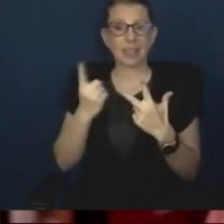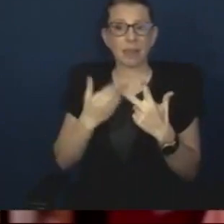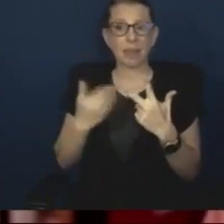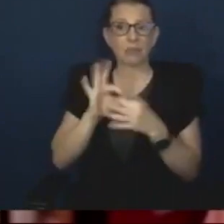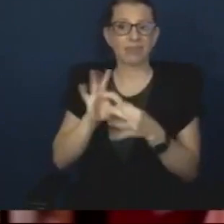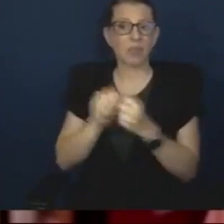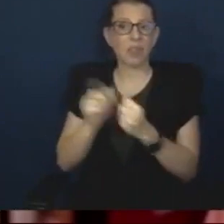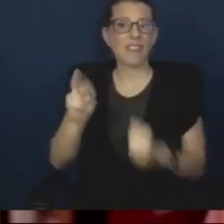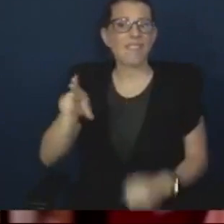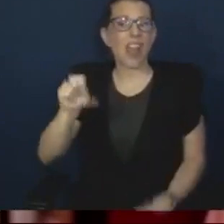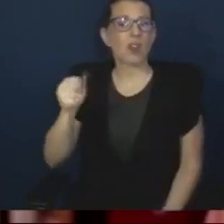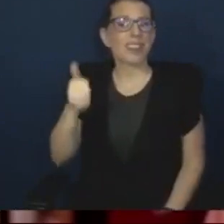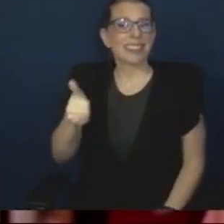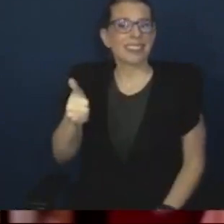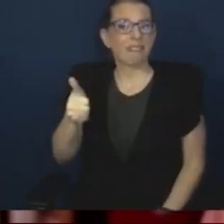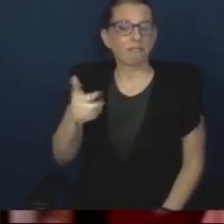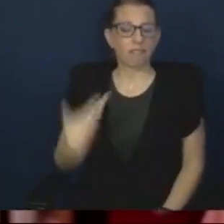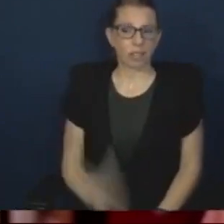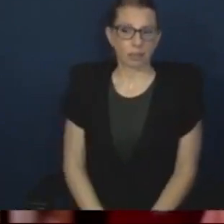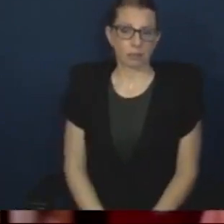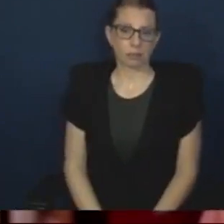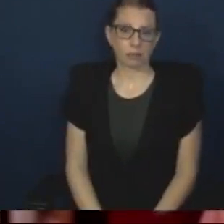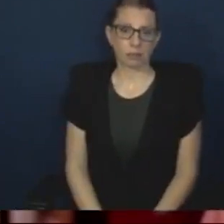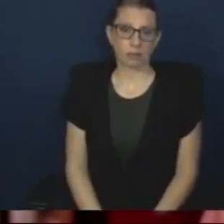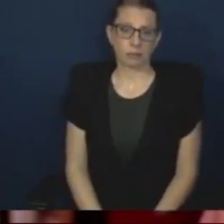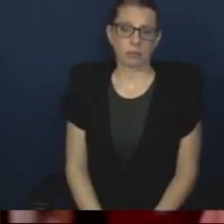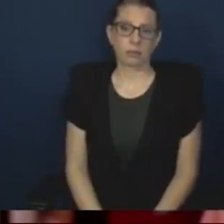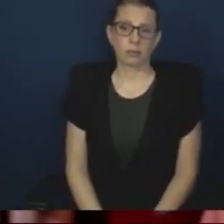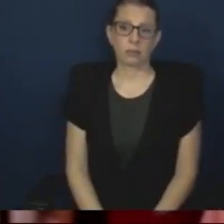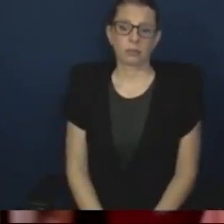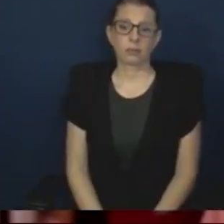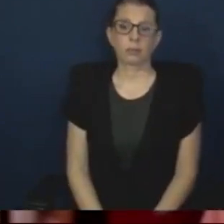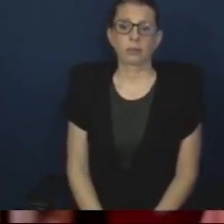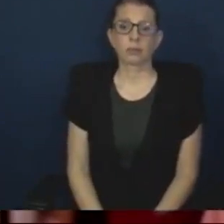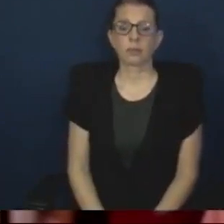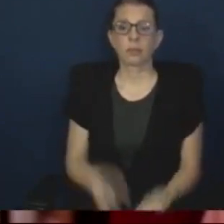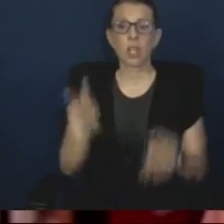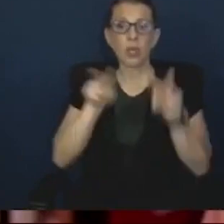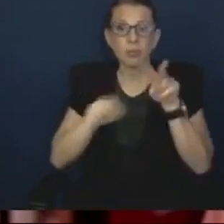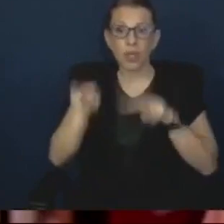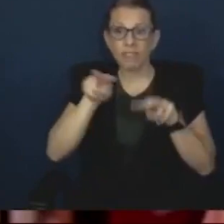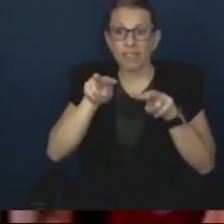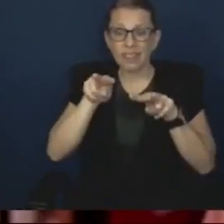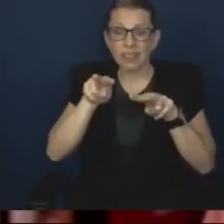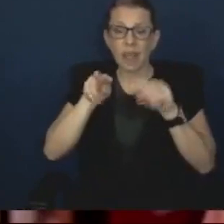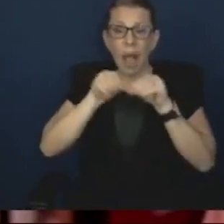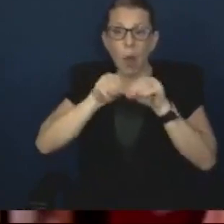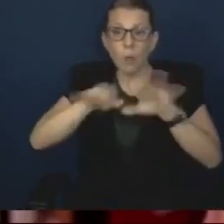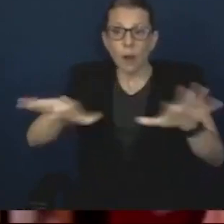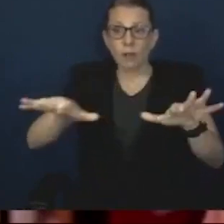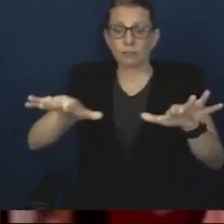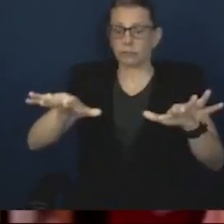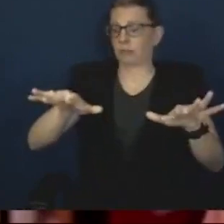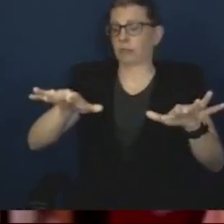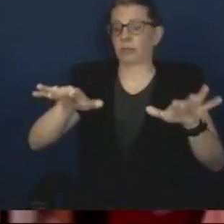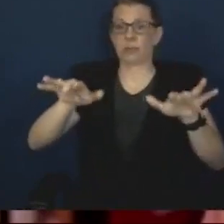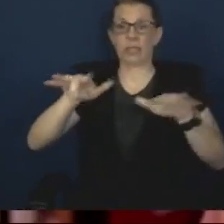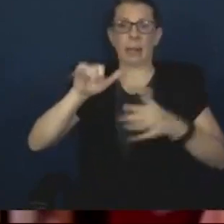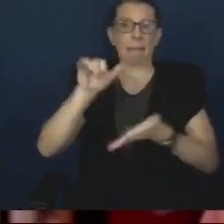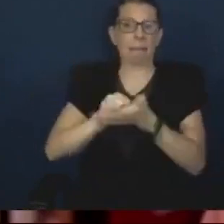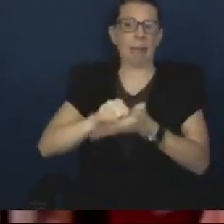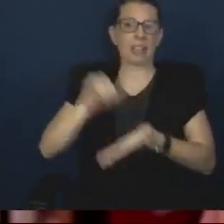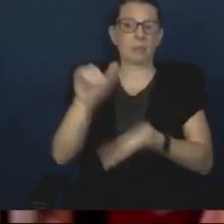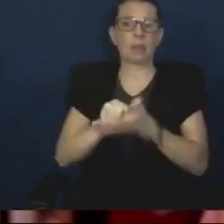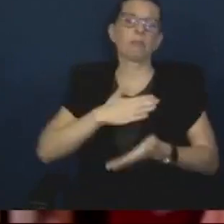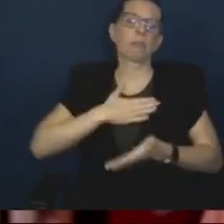virus itself, of course. And just observing an outbreak, it's virtually impossible, in my view,